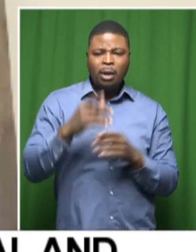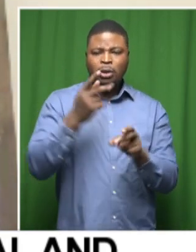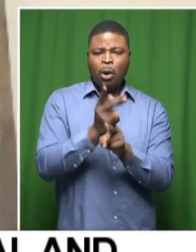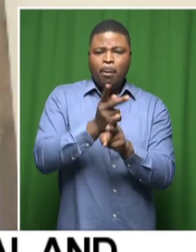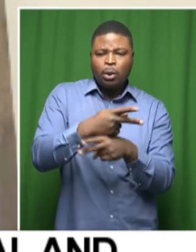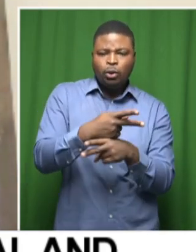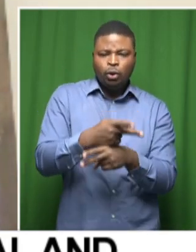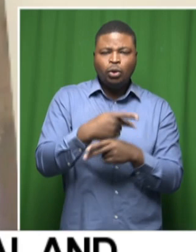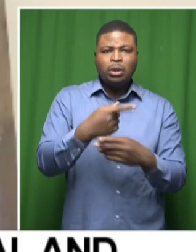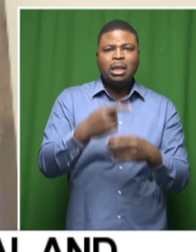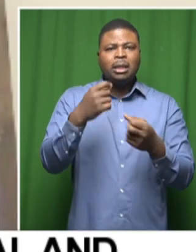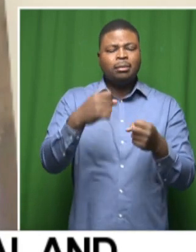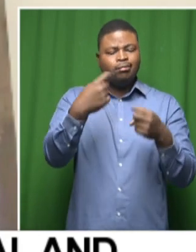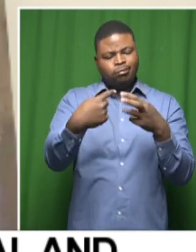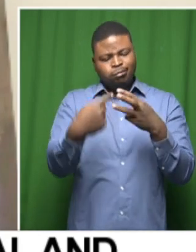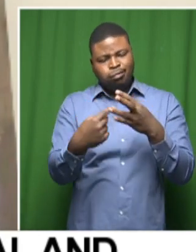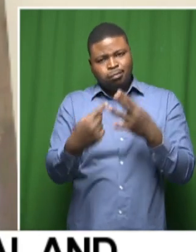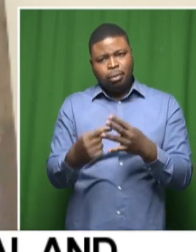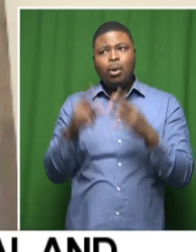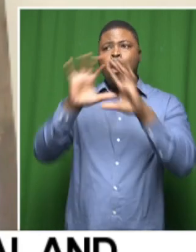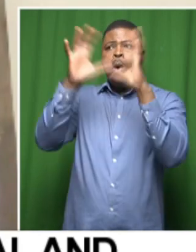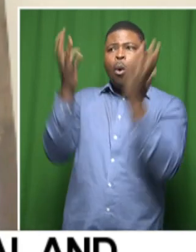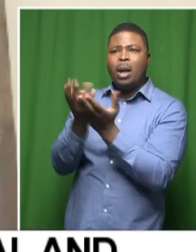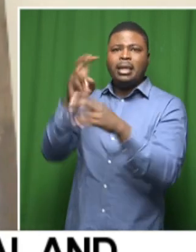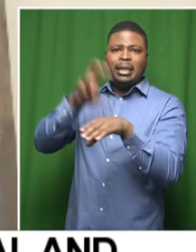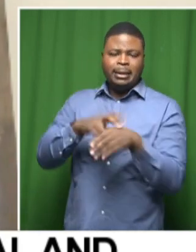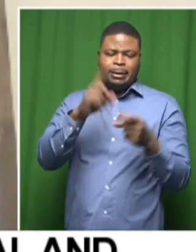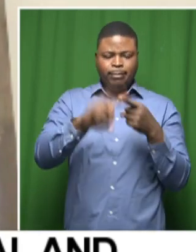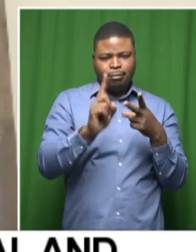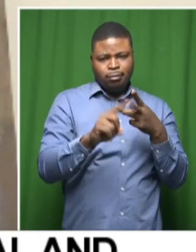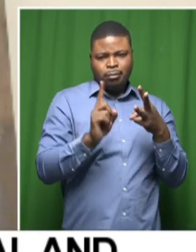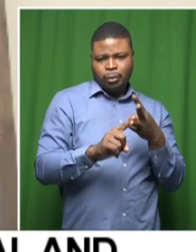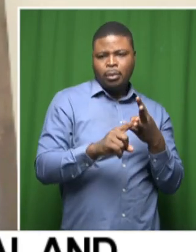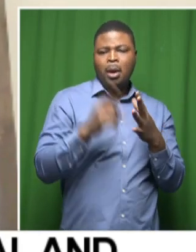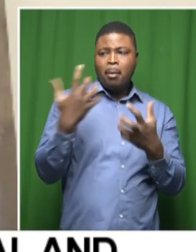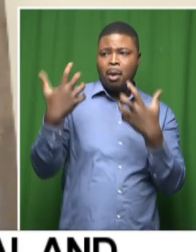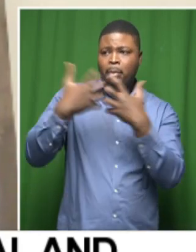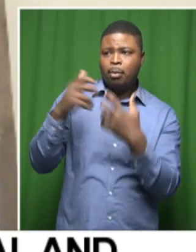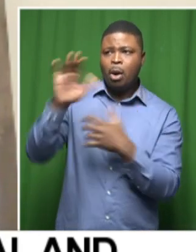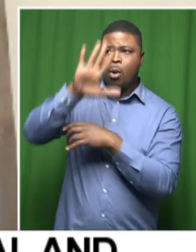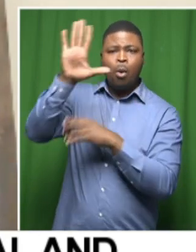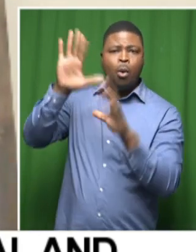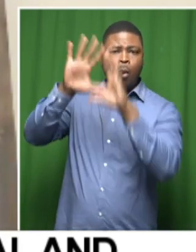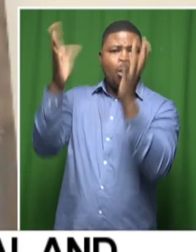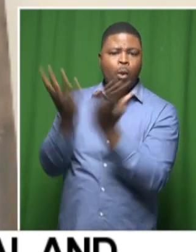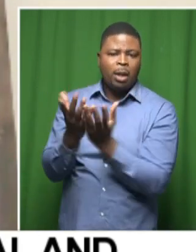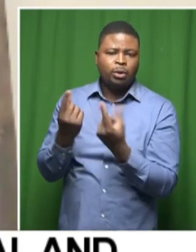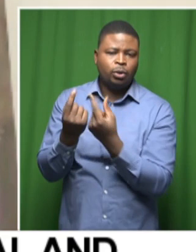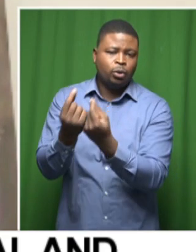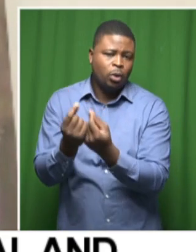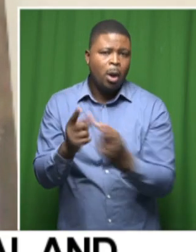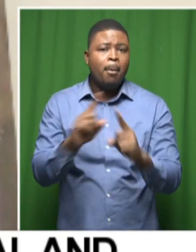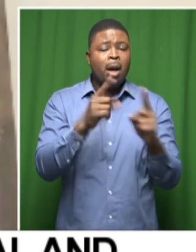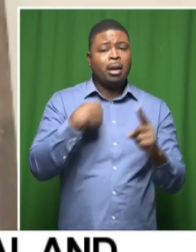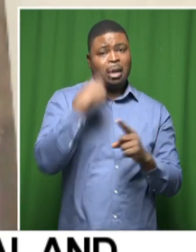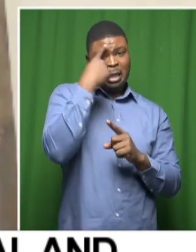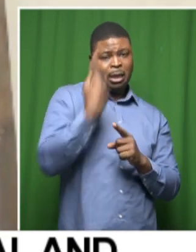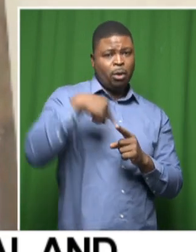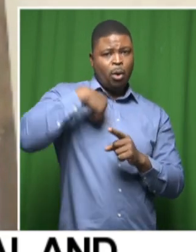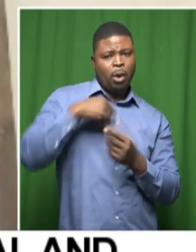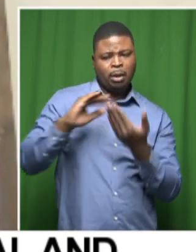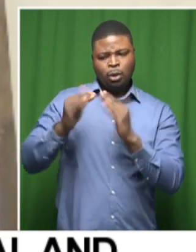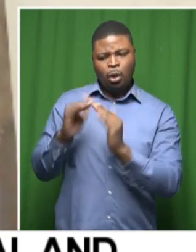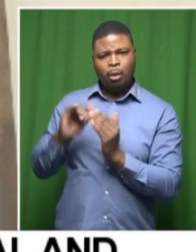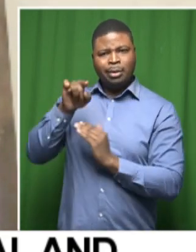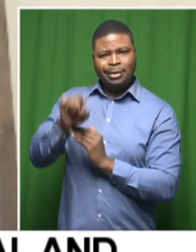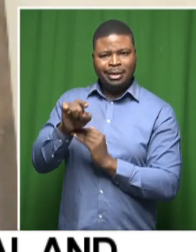needs. So I think that is difficult because that's the first part that we haven't articulated as a society, and that we are possibly under-debating